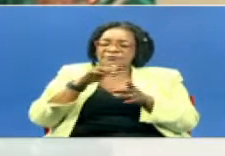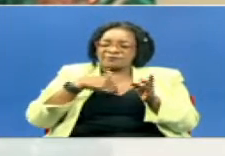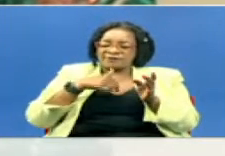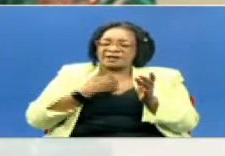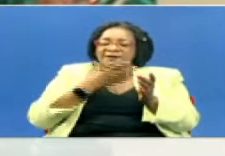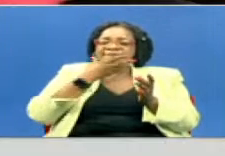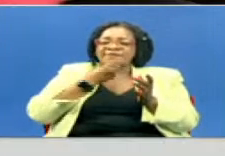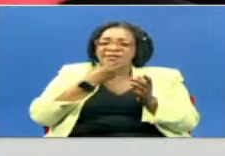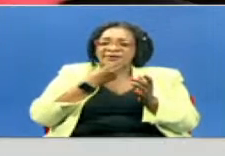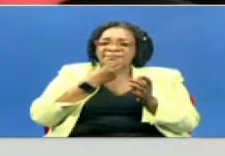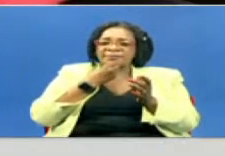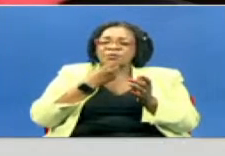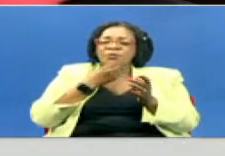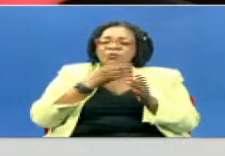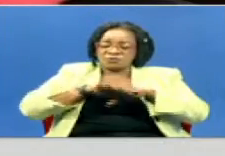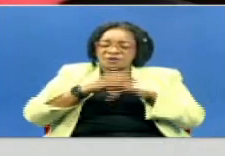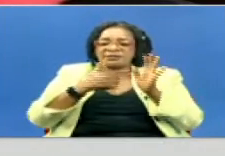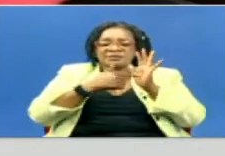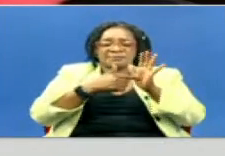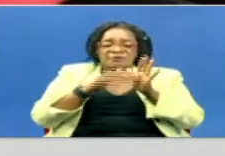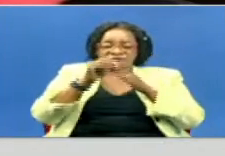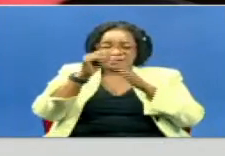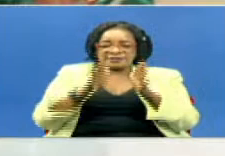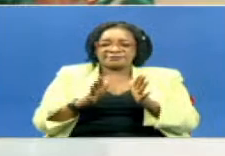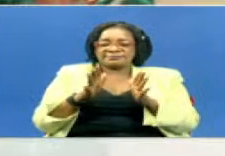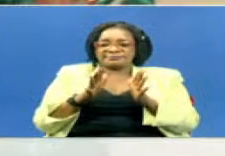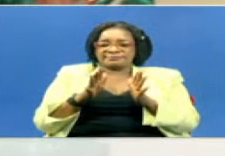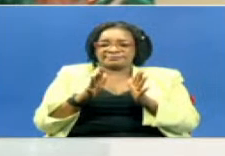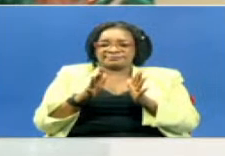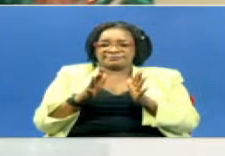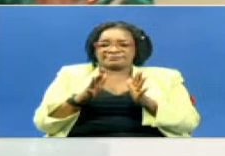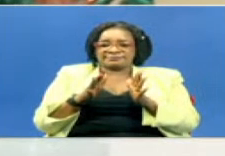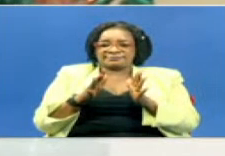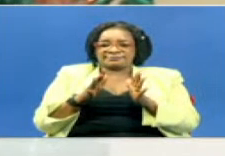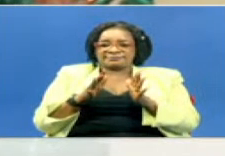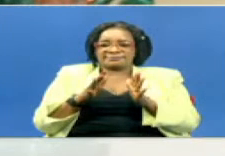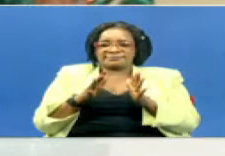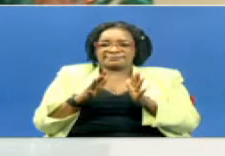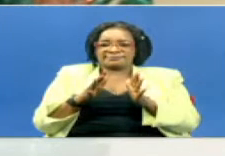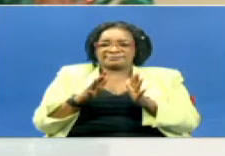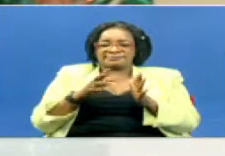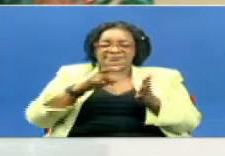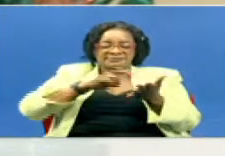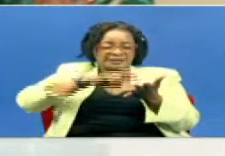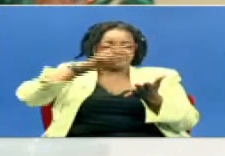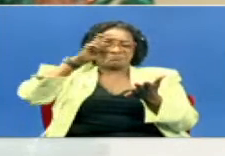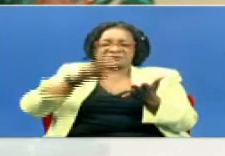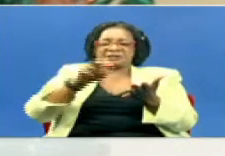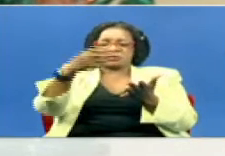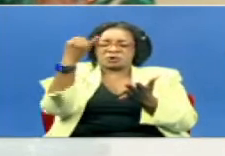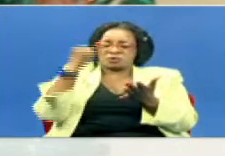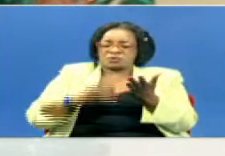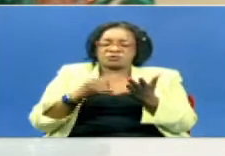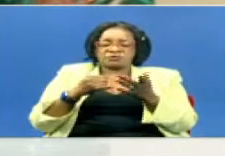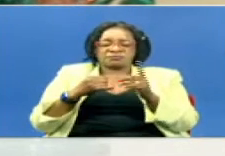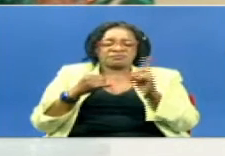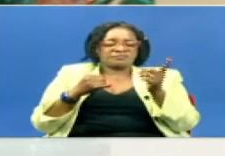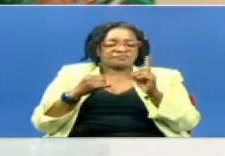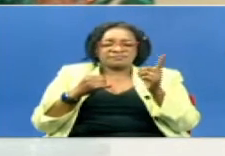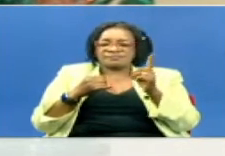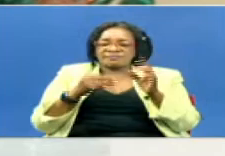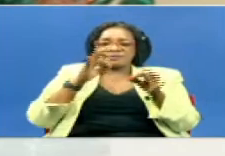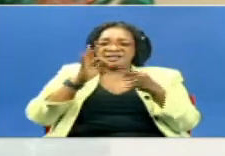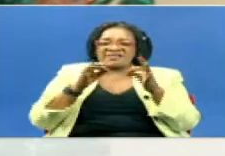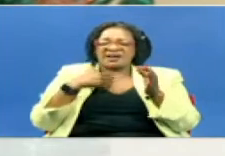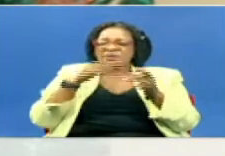father was a good example of a leader. A leader is not one who jumps to a conclusion. If I was that